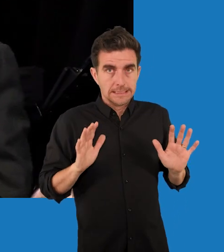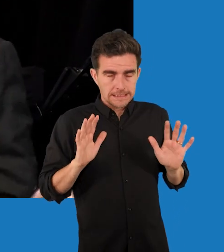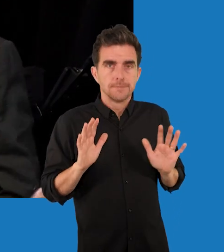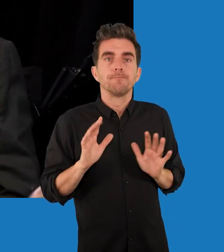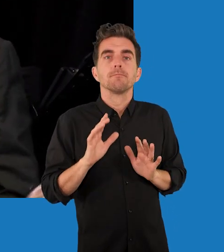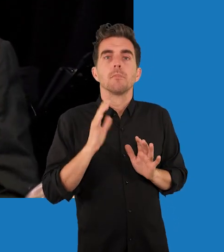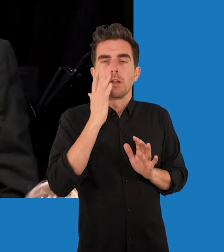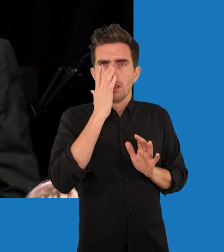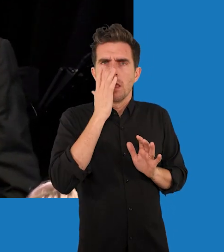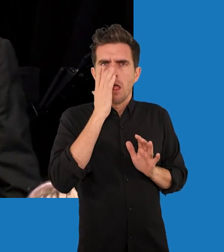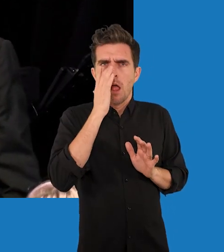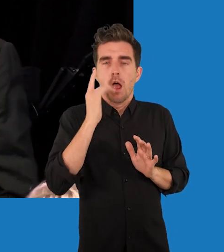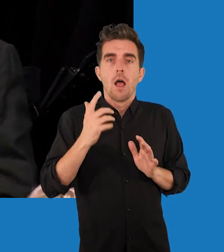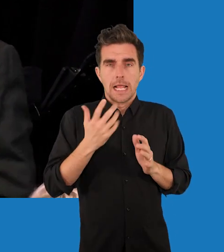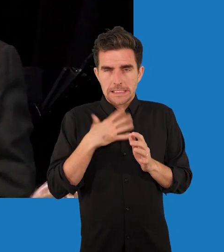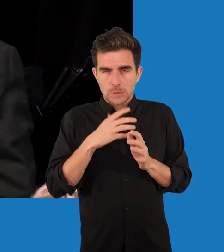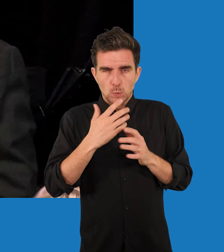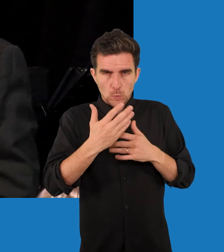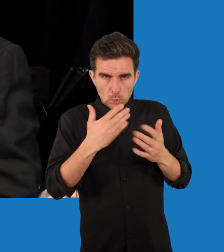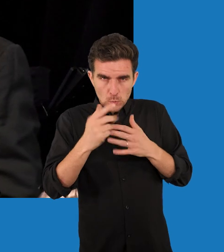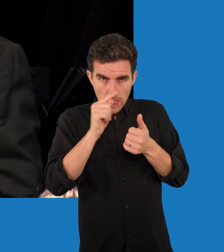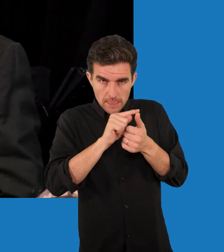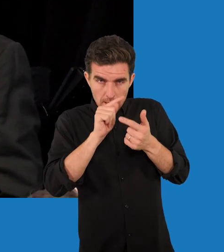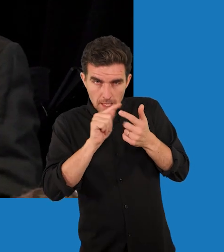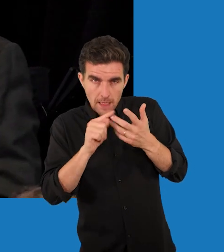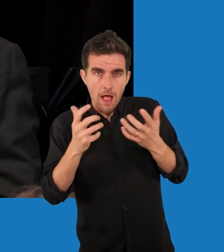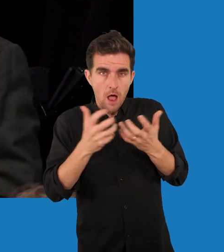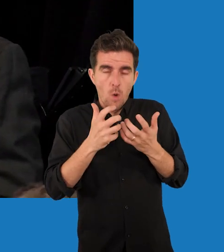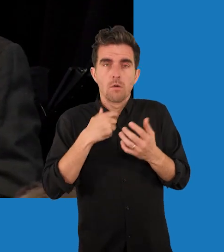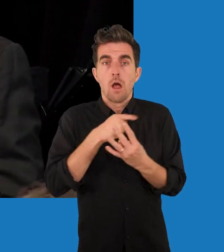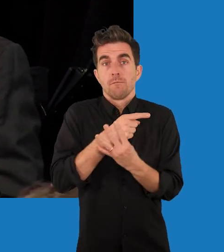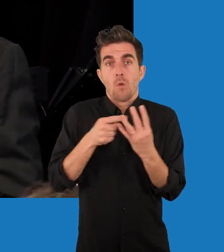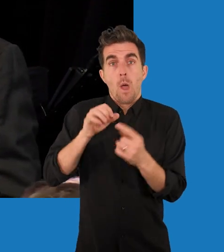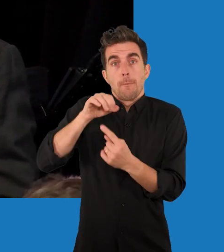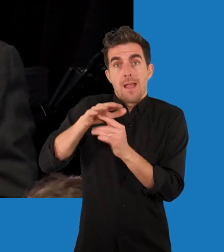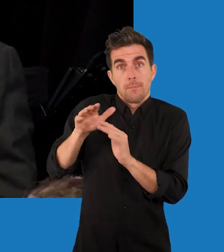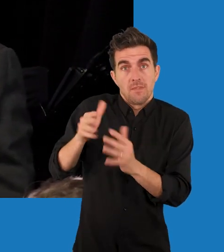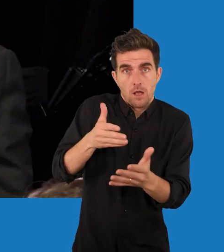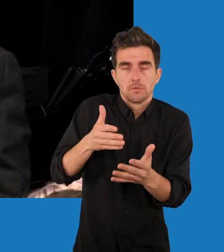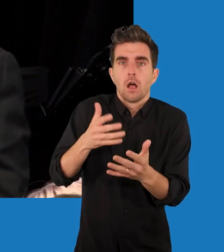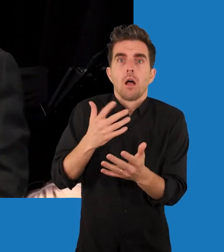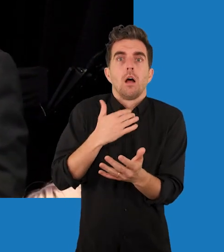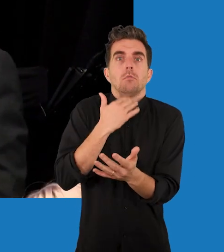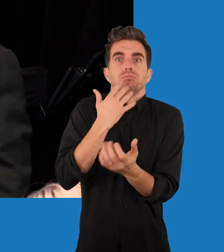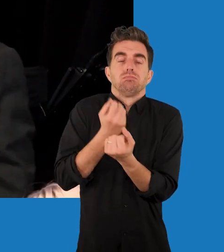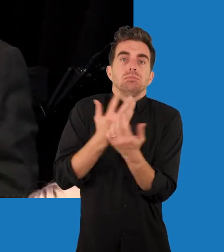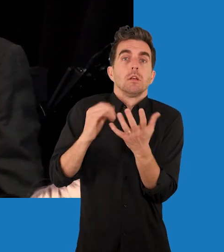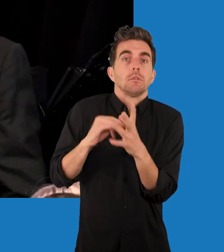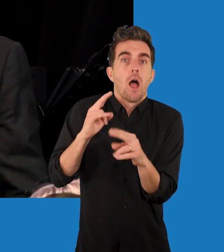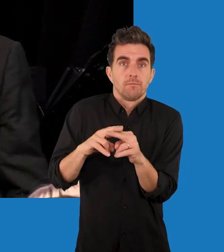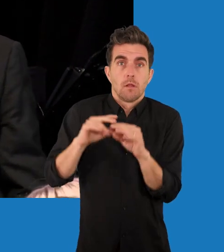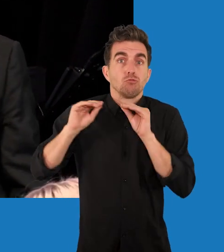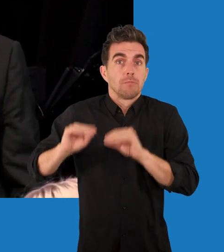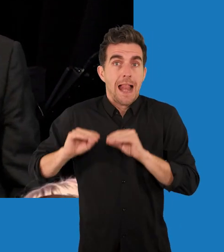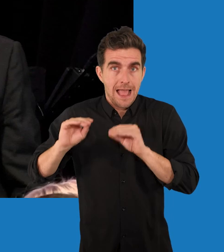programme is an understatement. So, there are a couple of things that needed to be lined up. We needed to make sure our 4 main providers had sufficient numbers of staff who